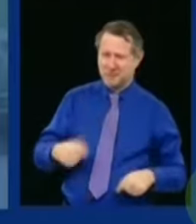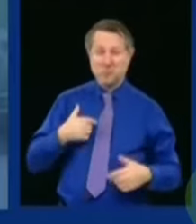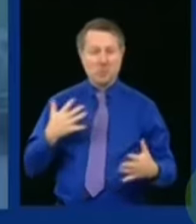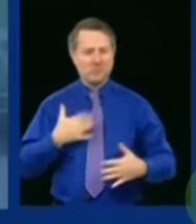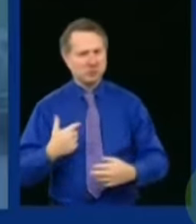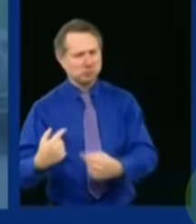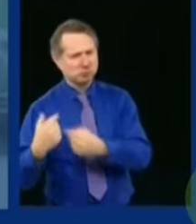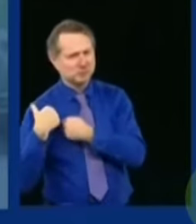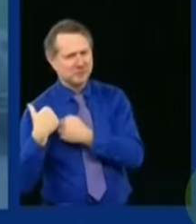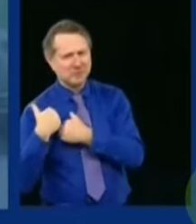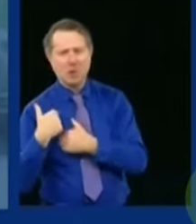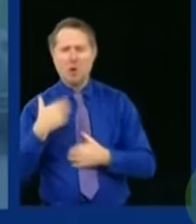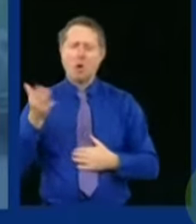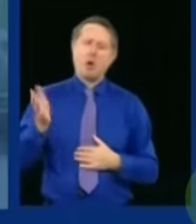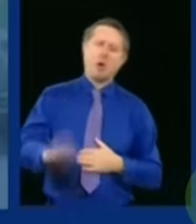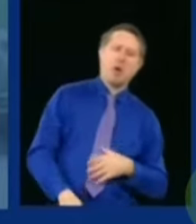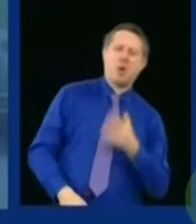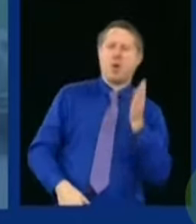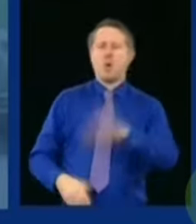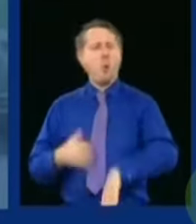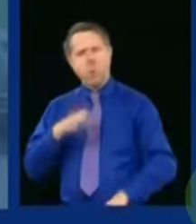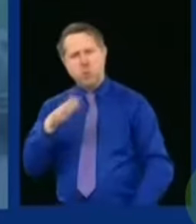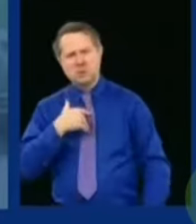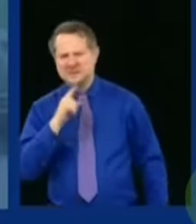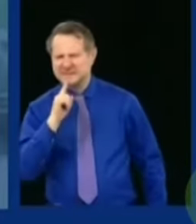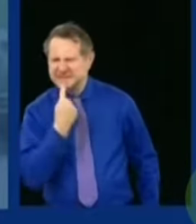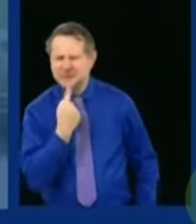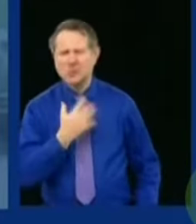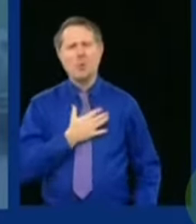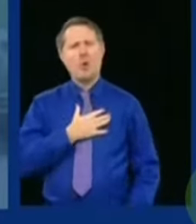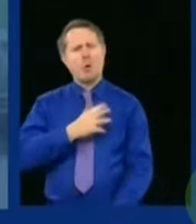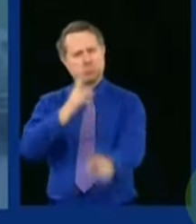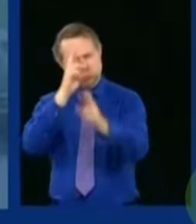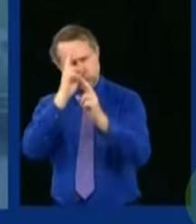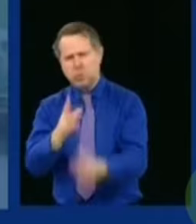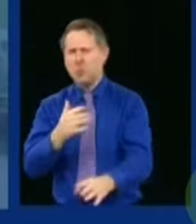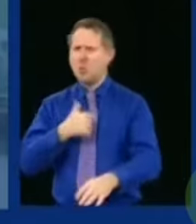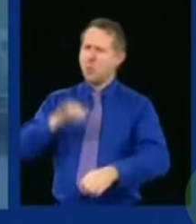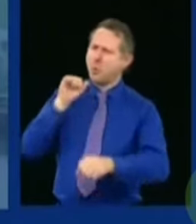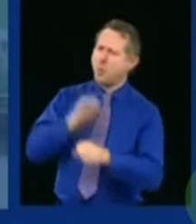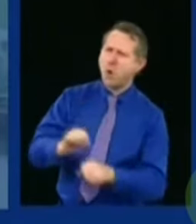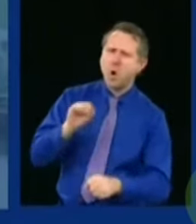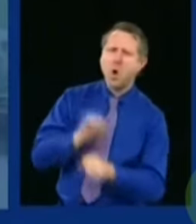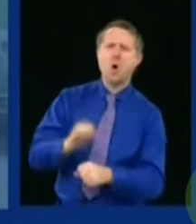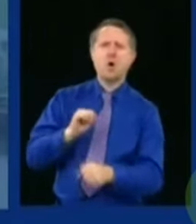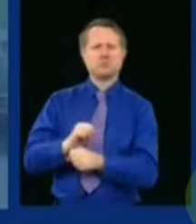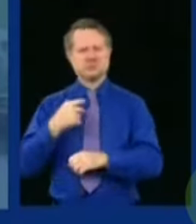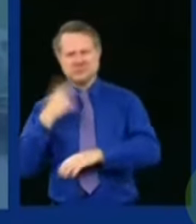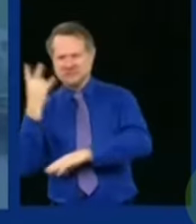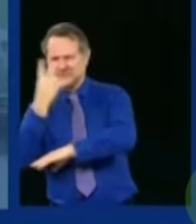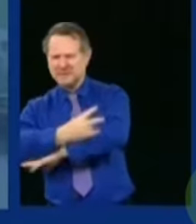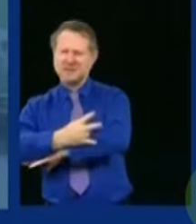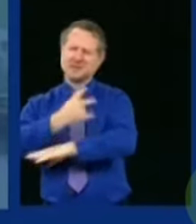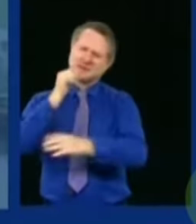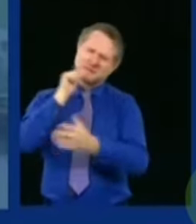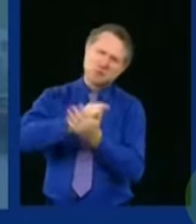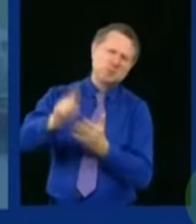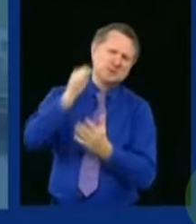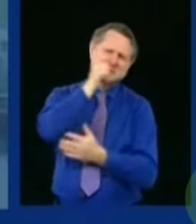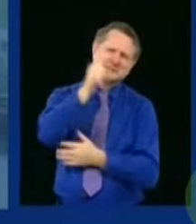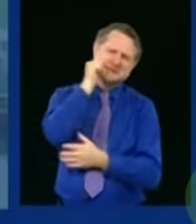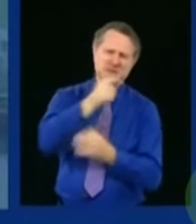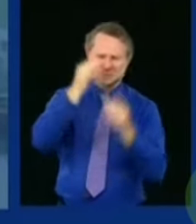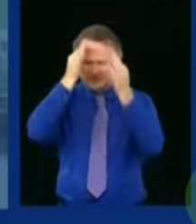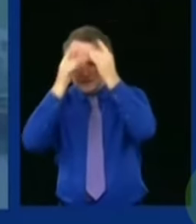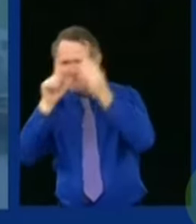I'm honored to be governor. I work at it 7 days a week, 24 hours a day. But in many ways, before being